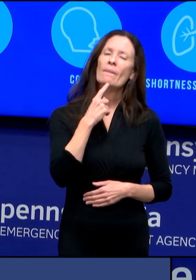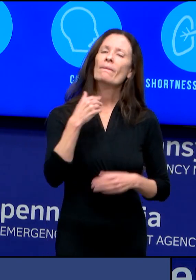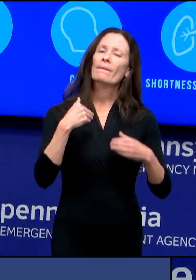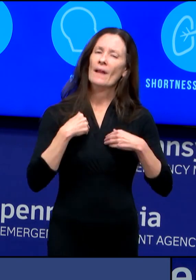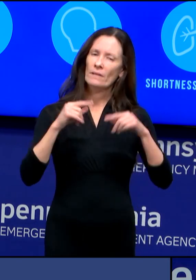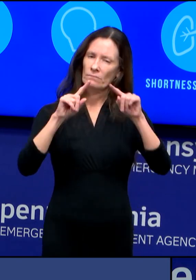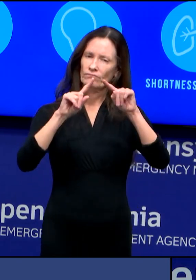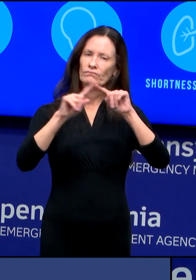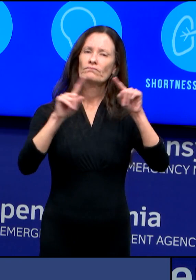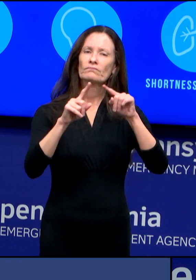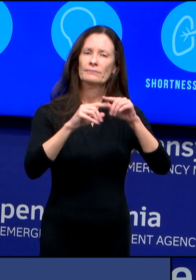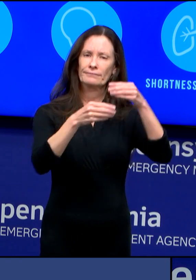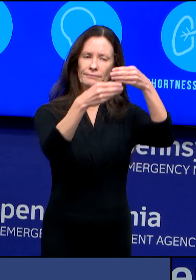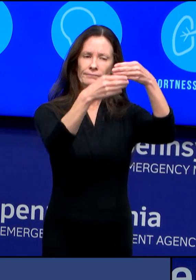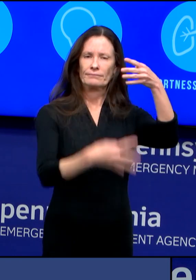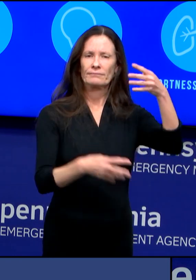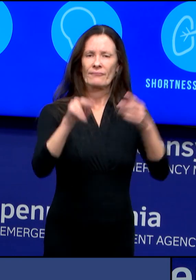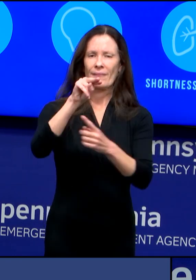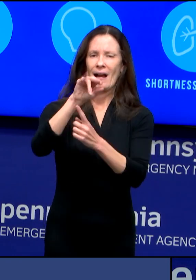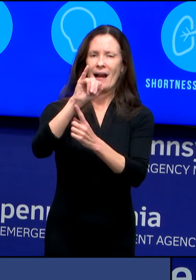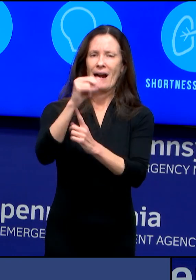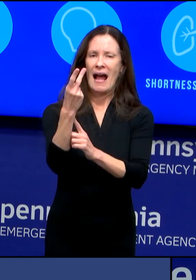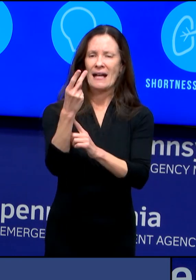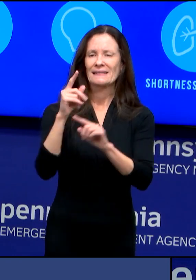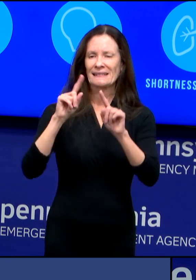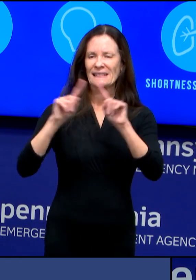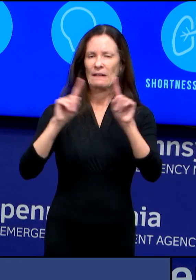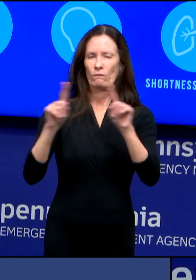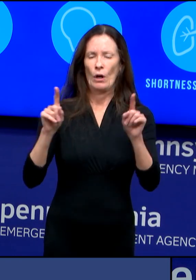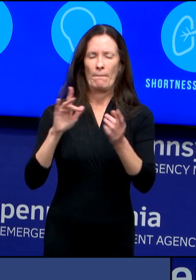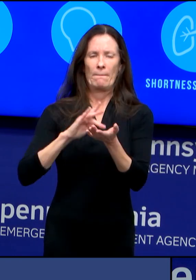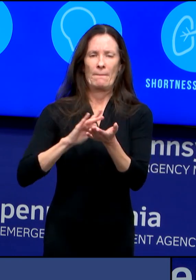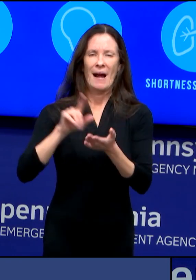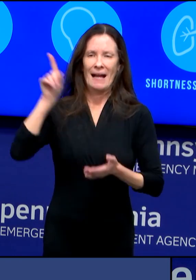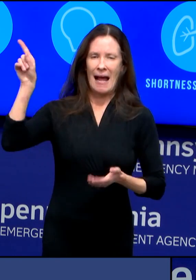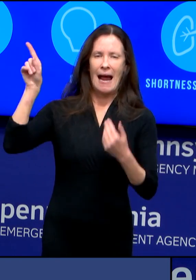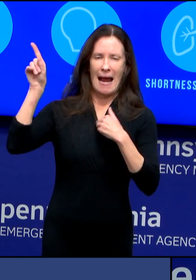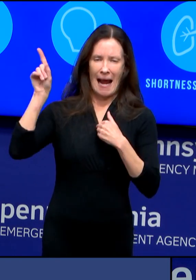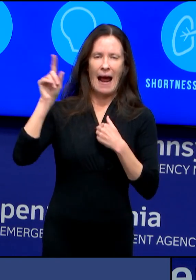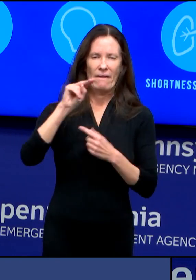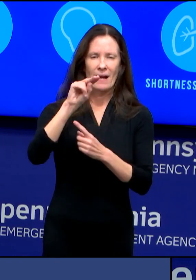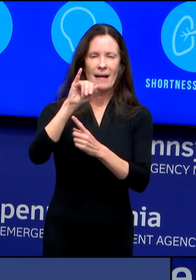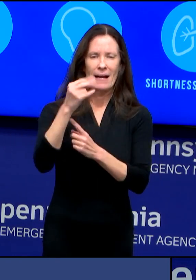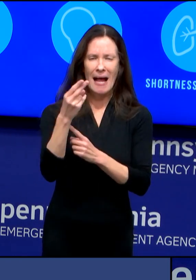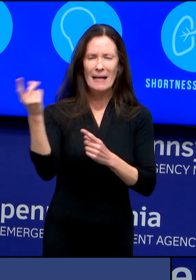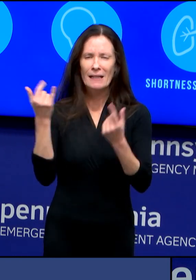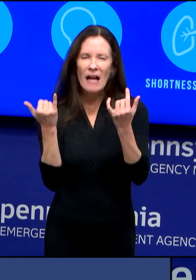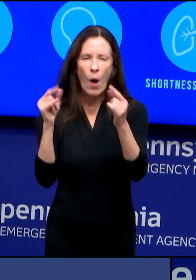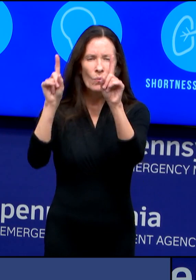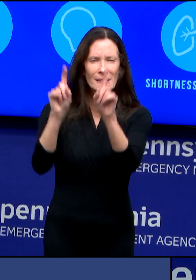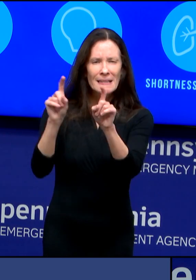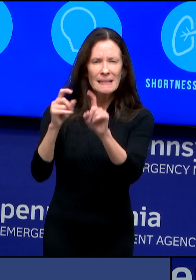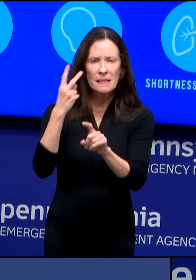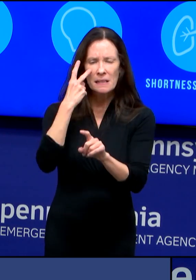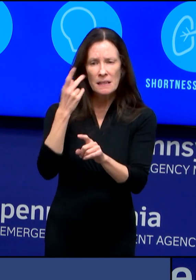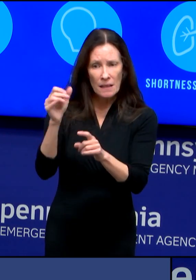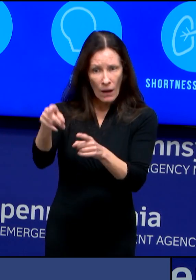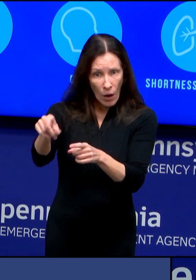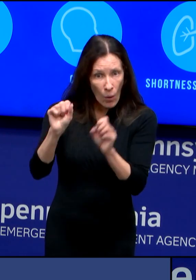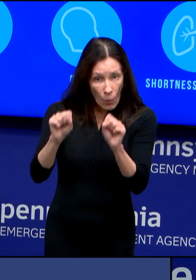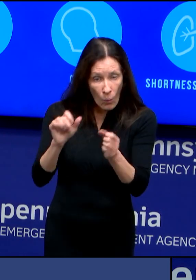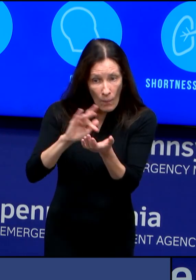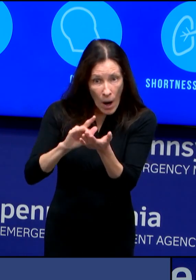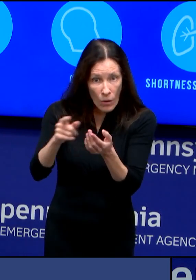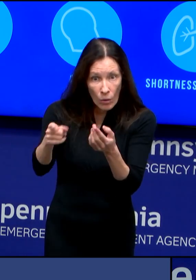Health. And I know that some of our great academic medical centers are involved in those clinical trials. And then for critically ill